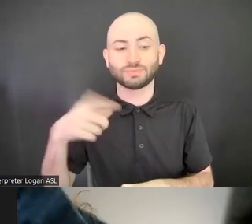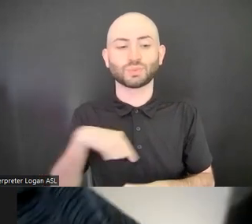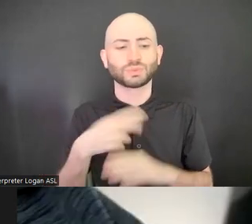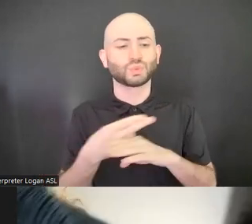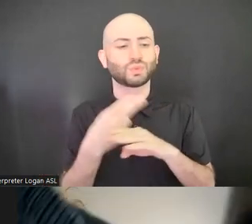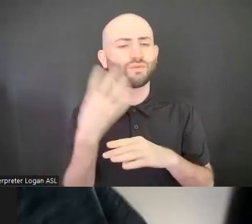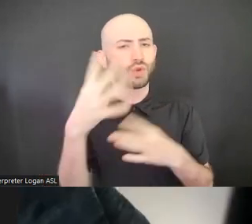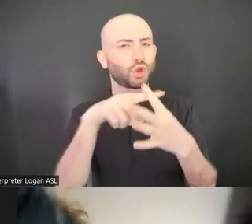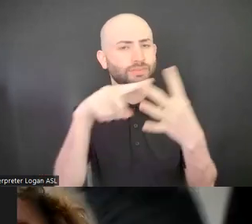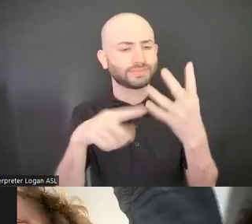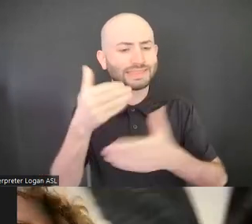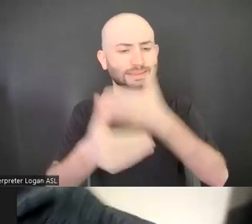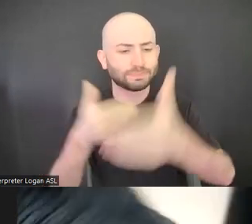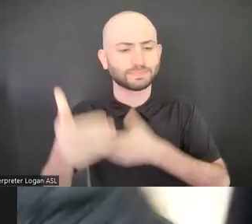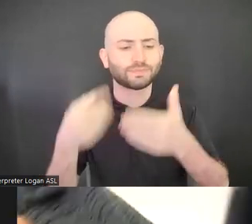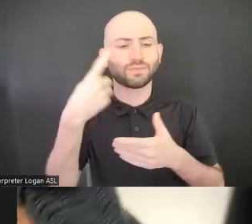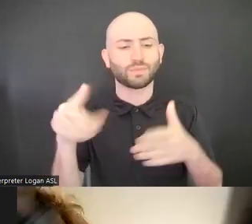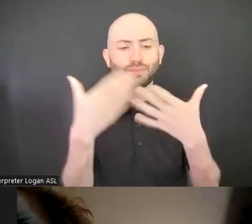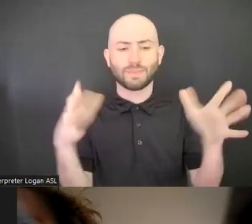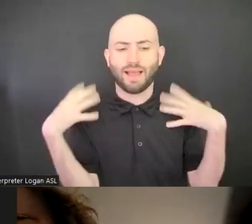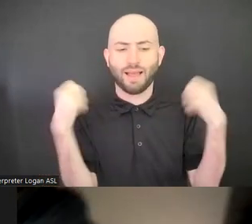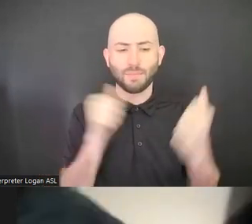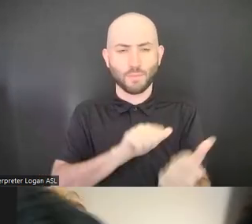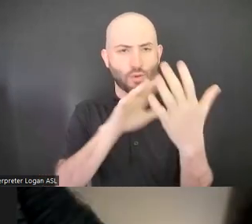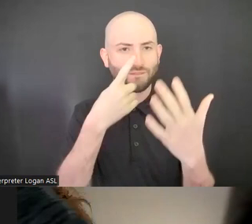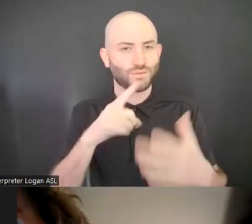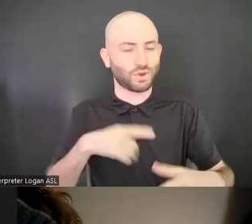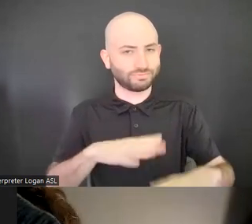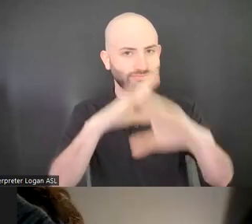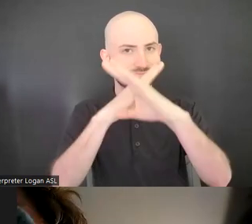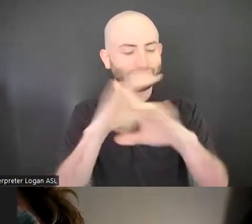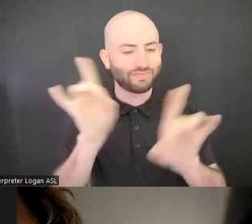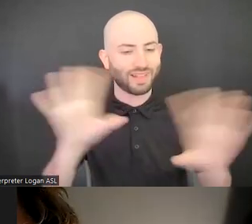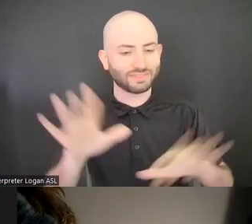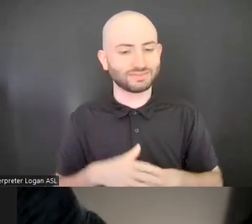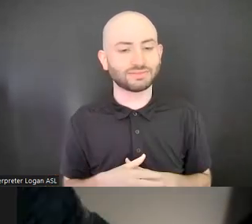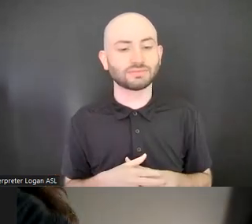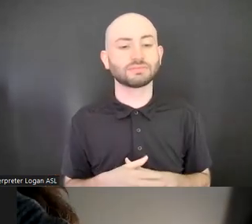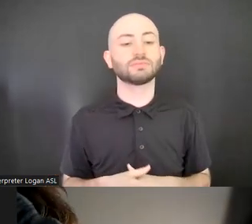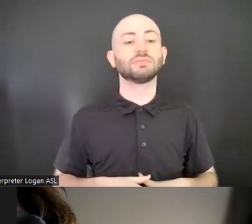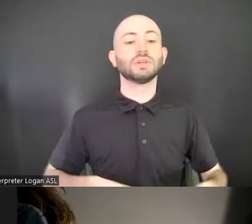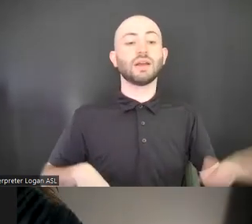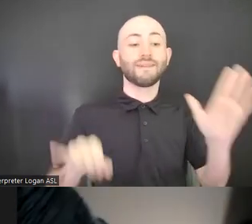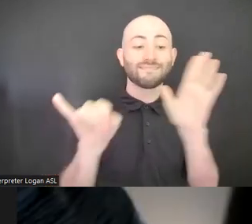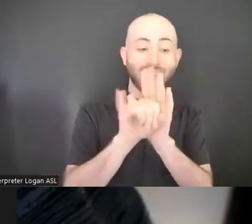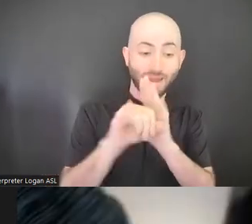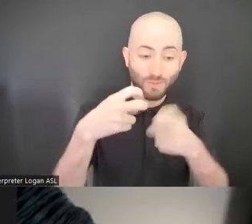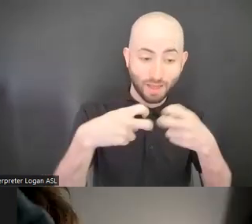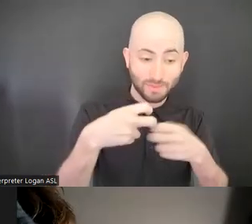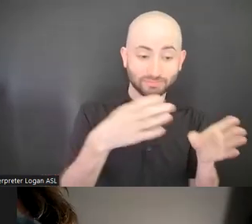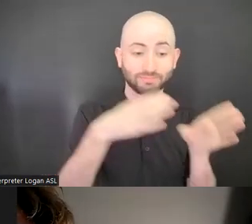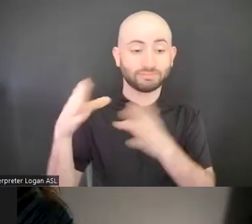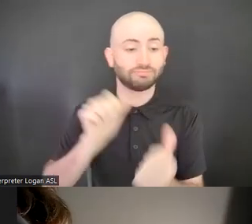identify the problem address factors that increase and decrease violence evaluate the process and outcomes